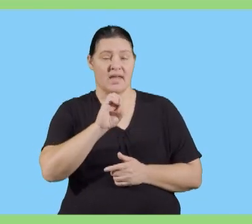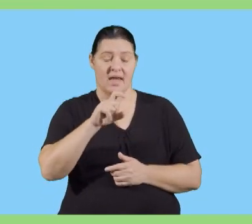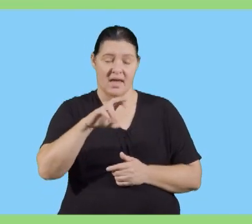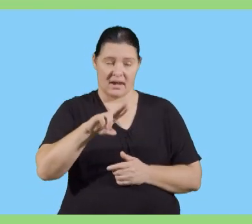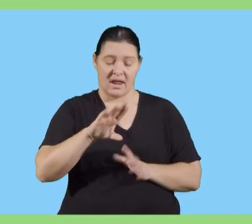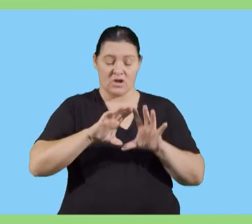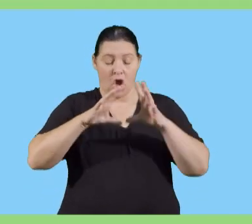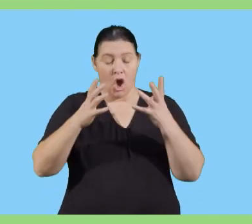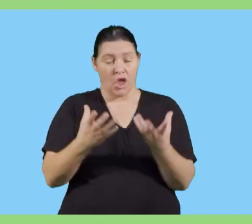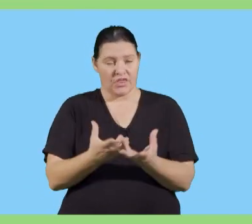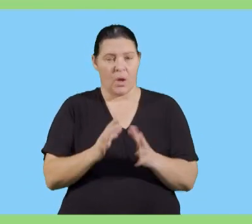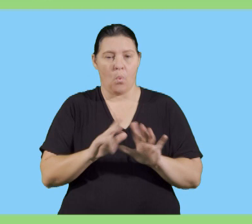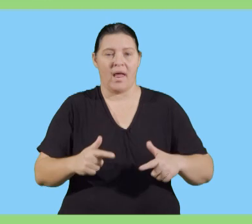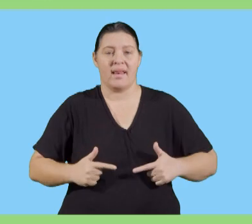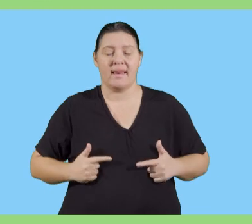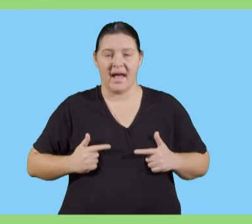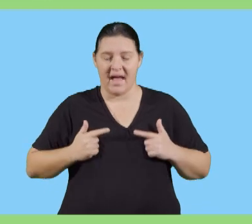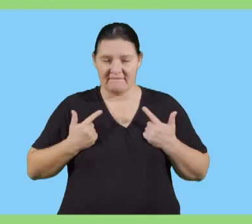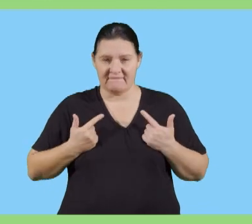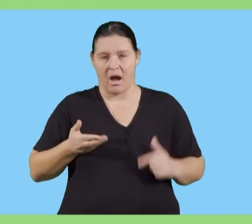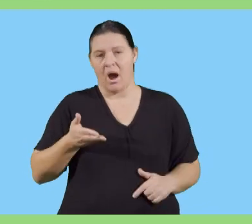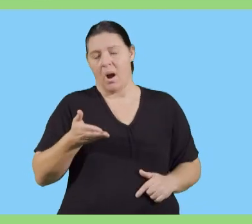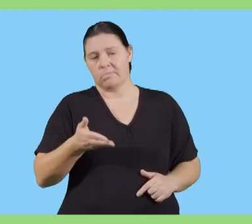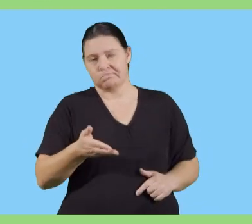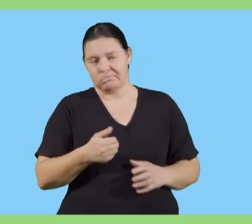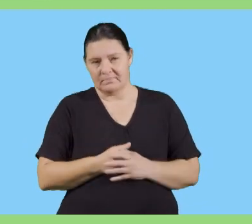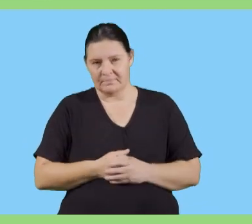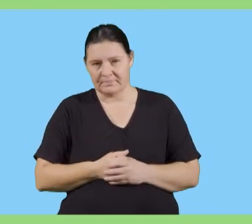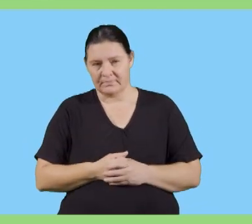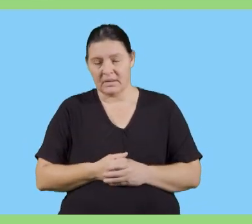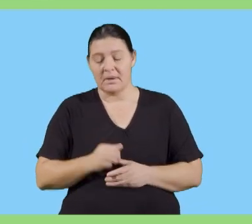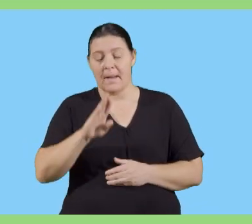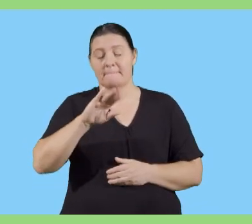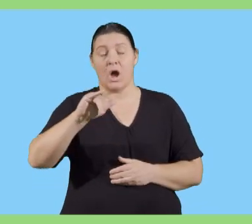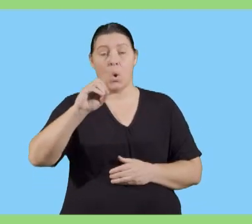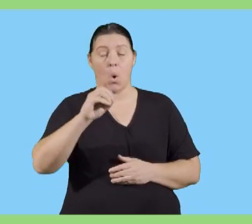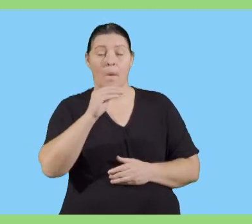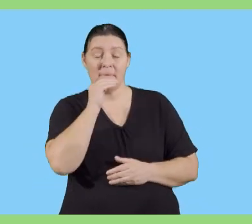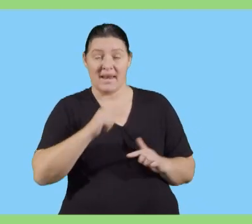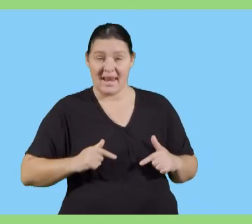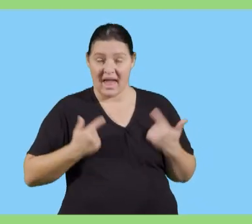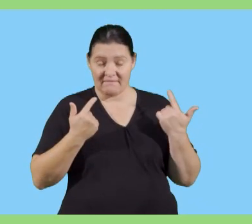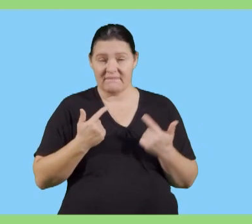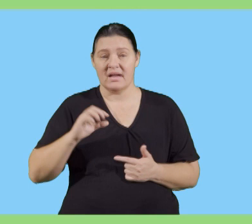means earth. So in short, biosphere refers to the part of the earth where life exists.